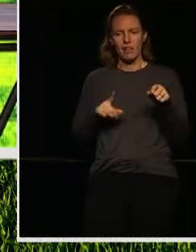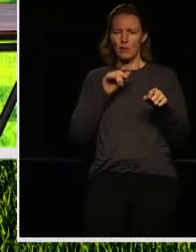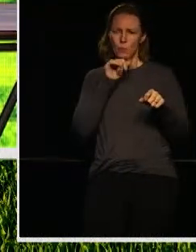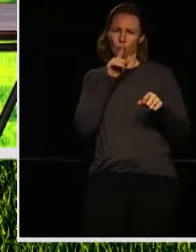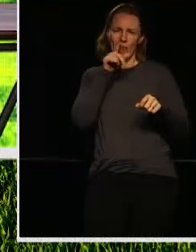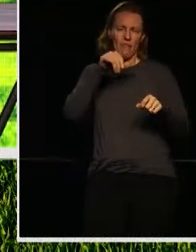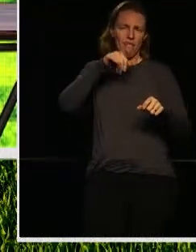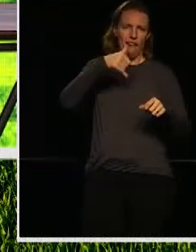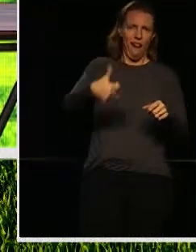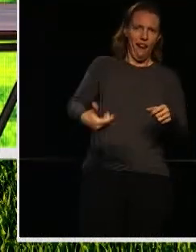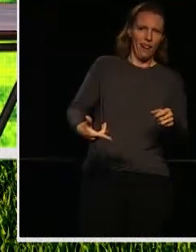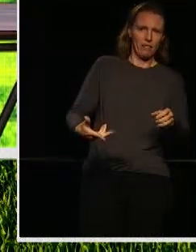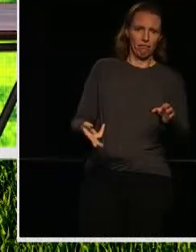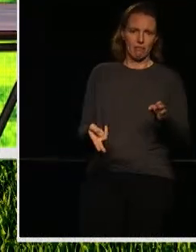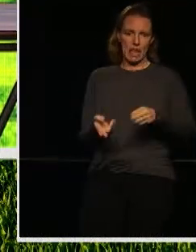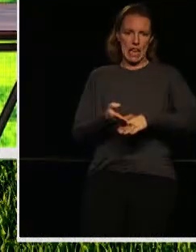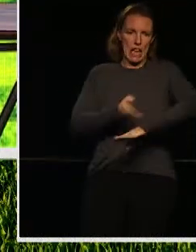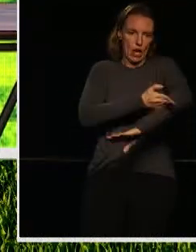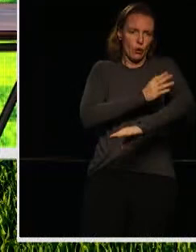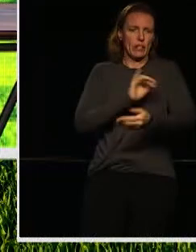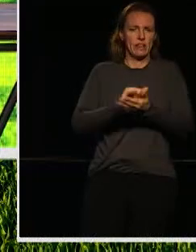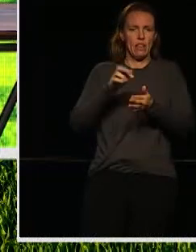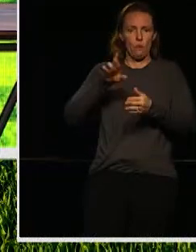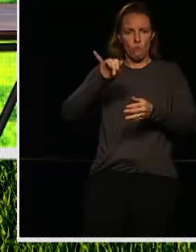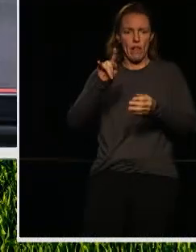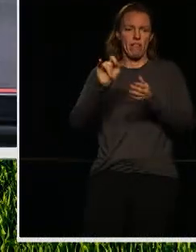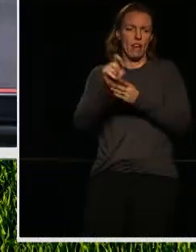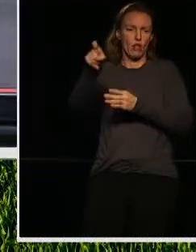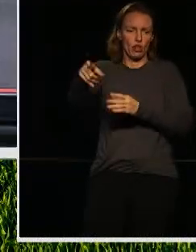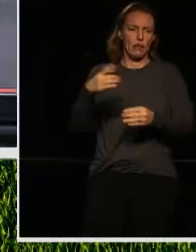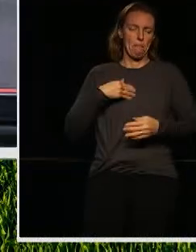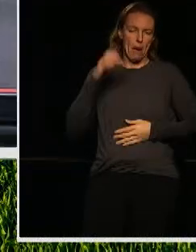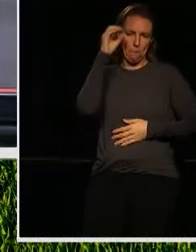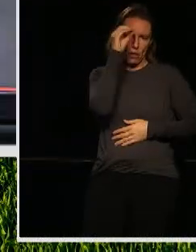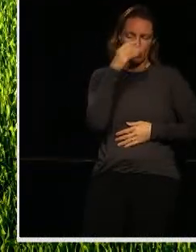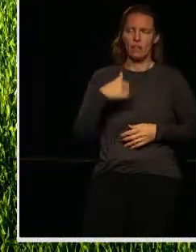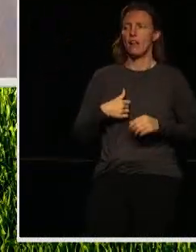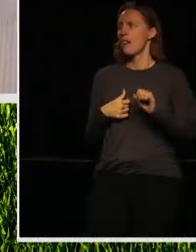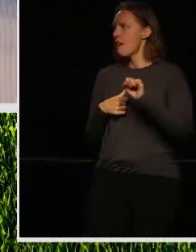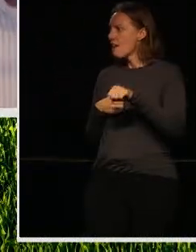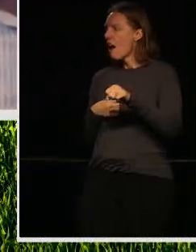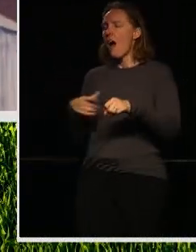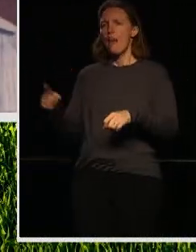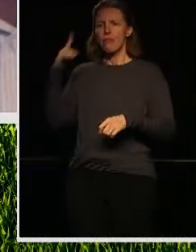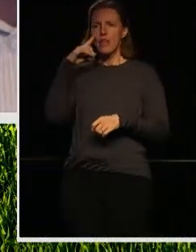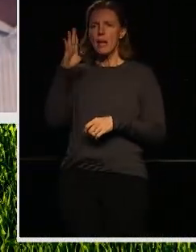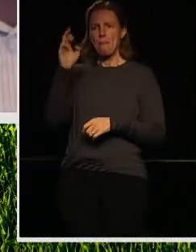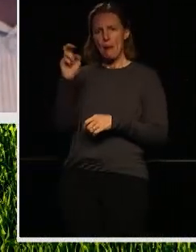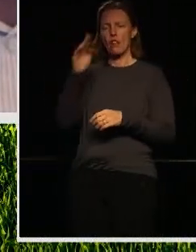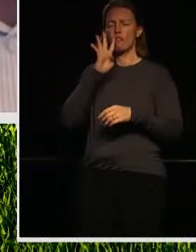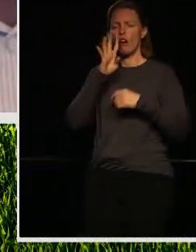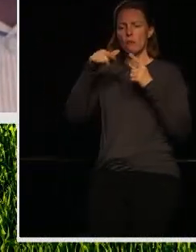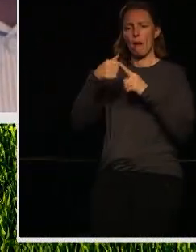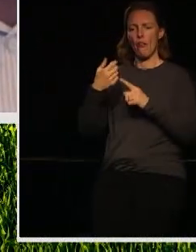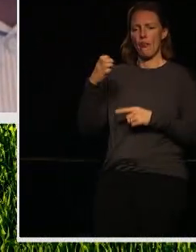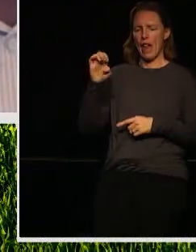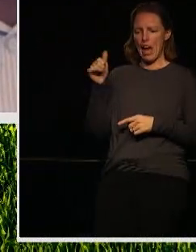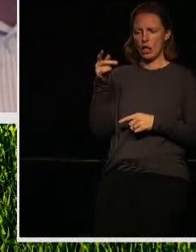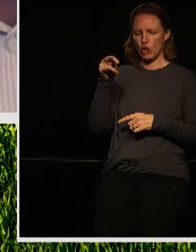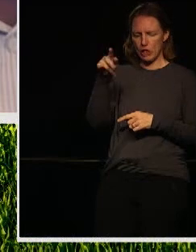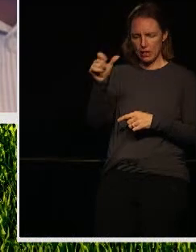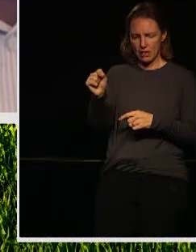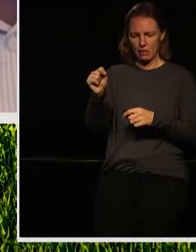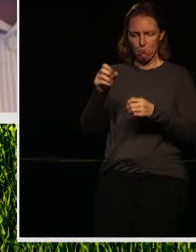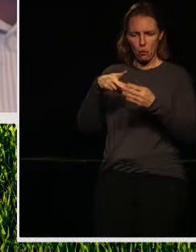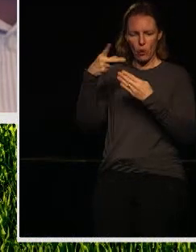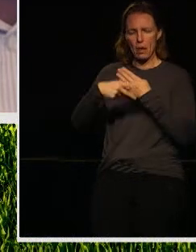increased at the rate that it should, in my opinion. Yeah, and I think Ben talked about the Engines program from NSF that I'm